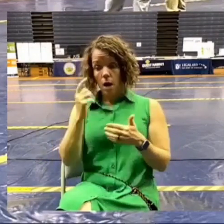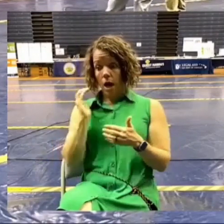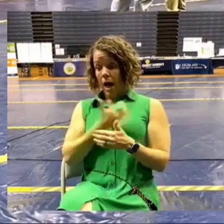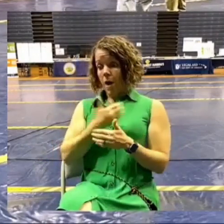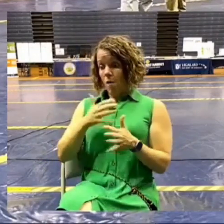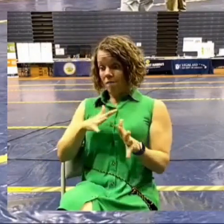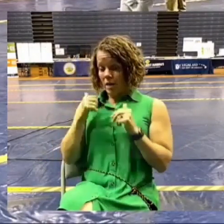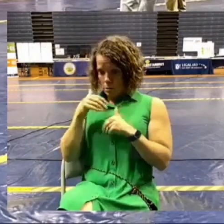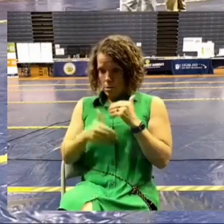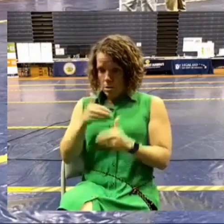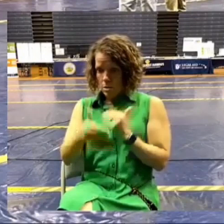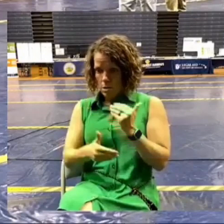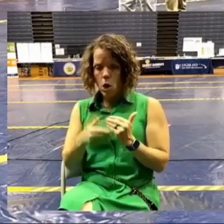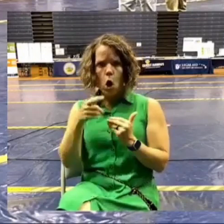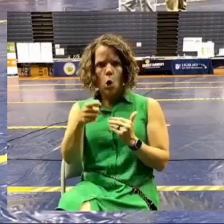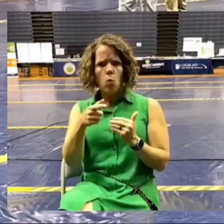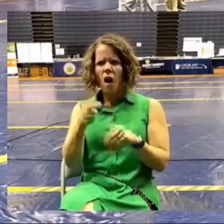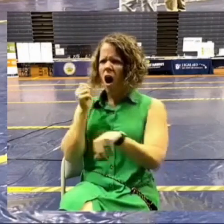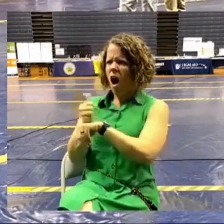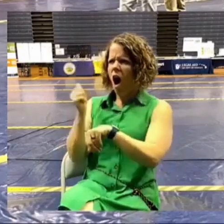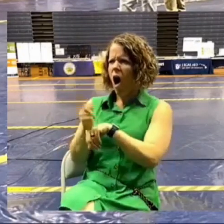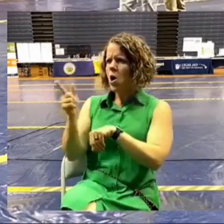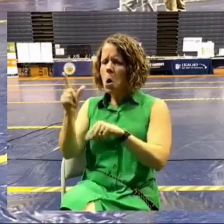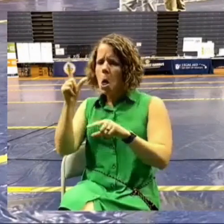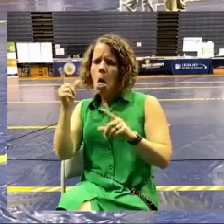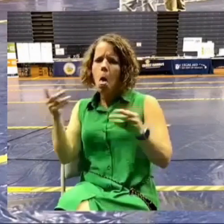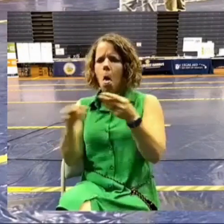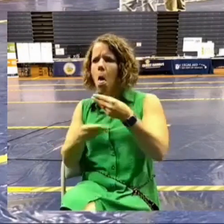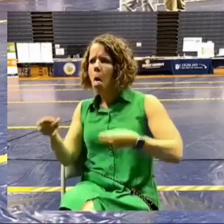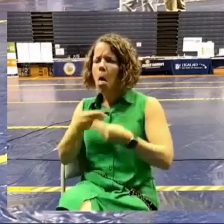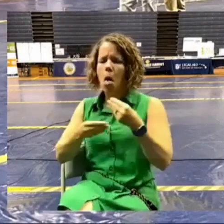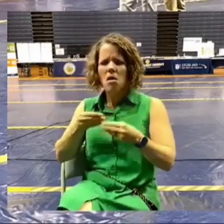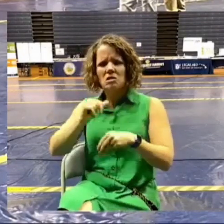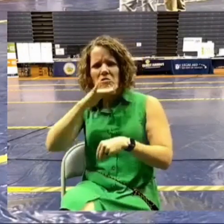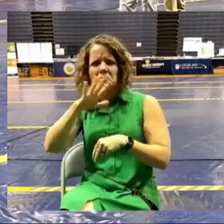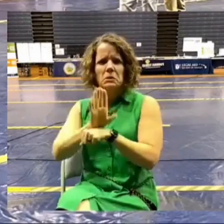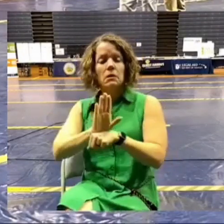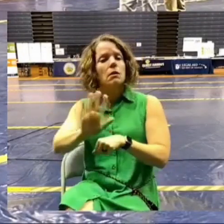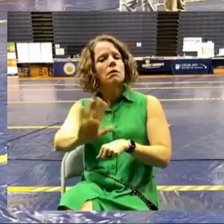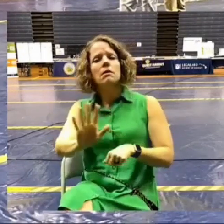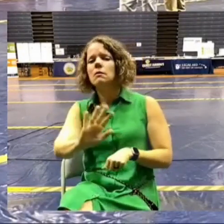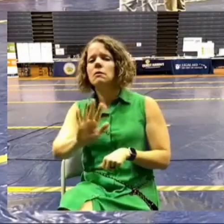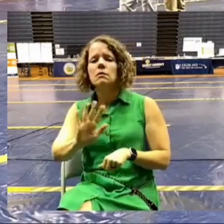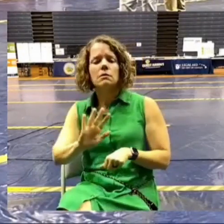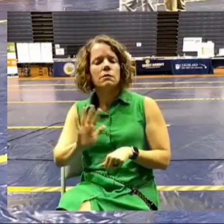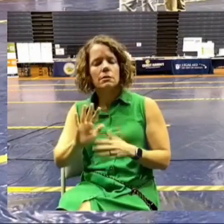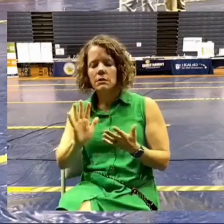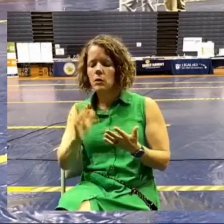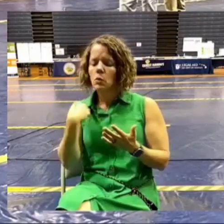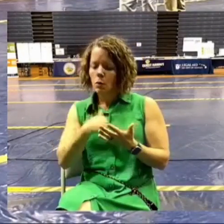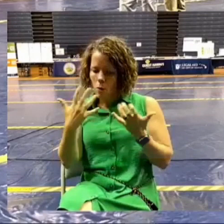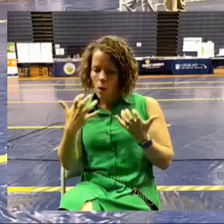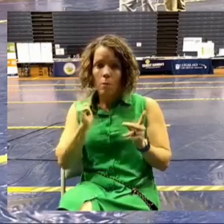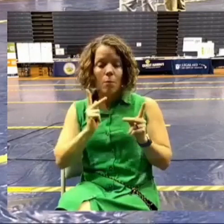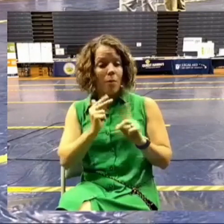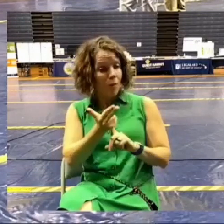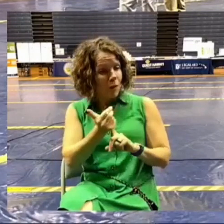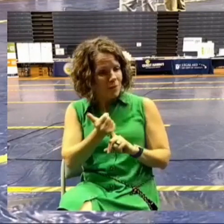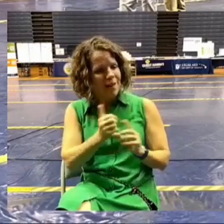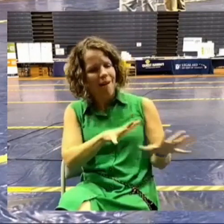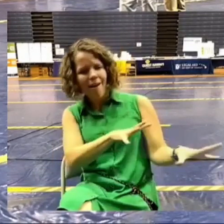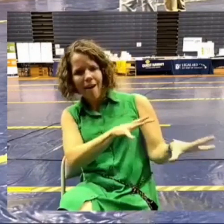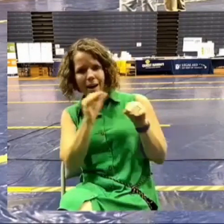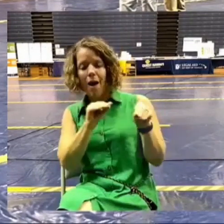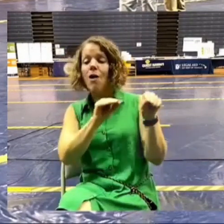other thing that's happening. We just try to move this thing along so we can get people housed and out of hotels and out of short-term rentals and